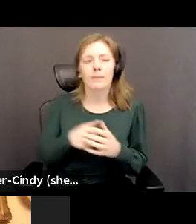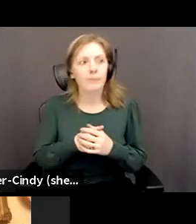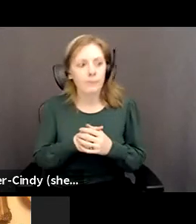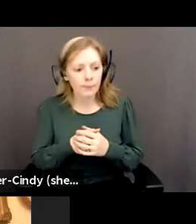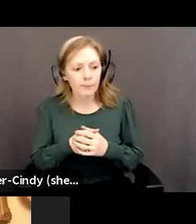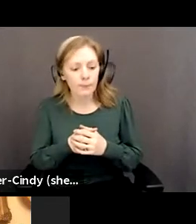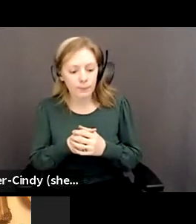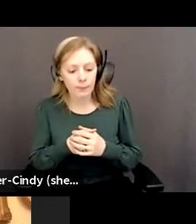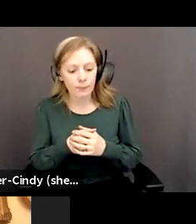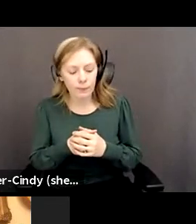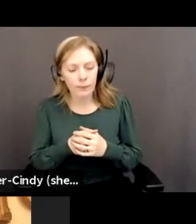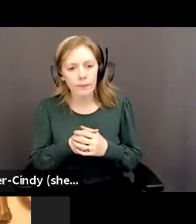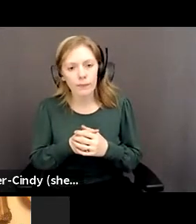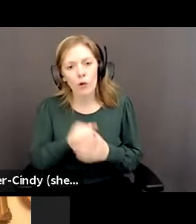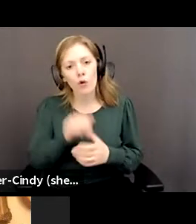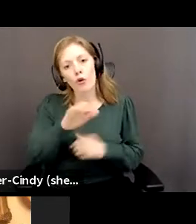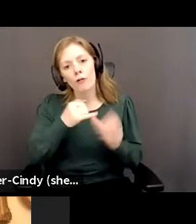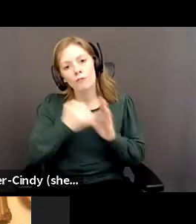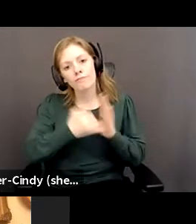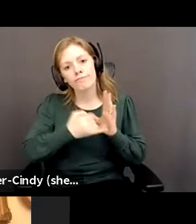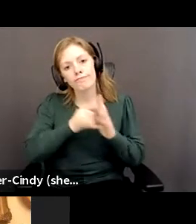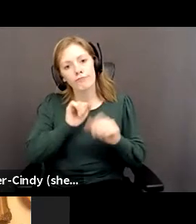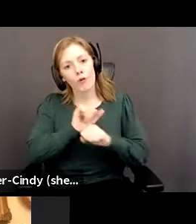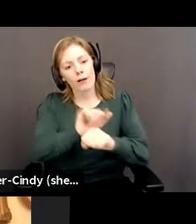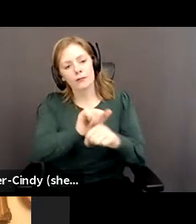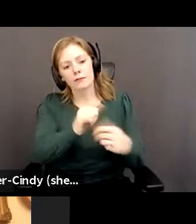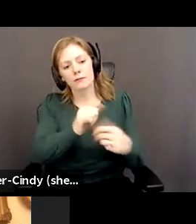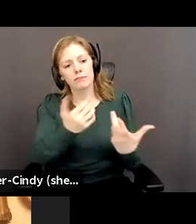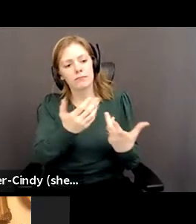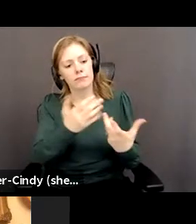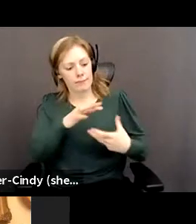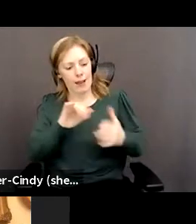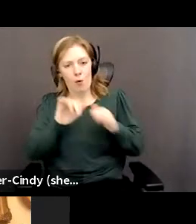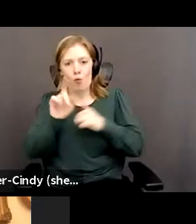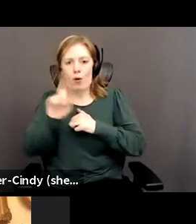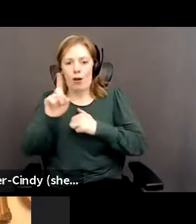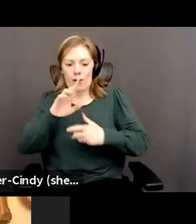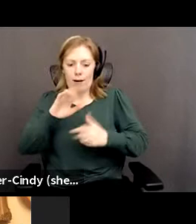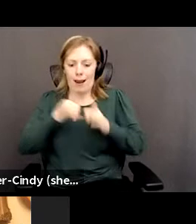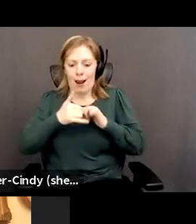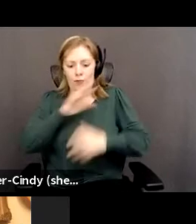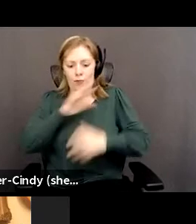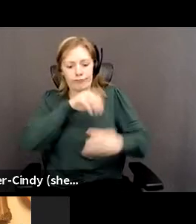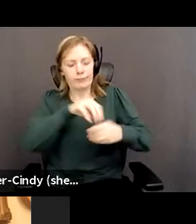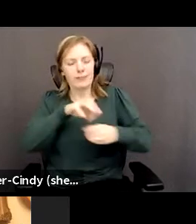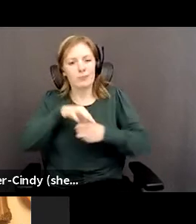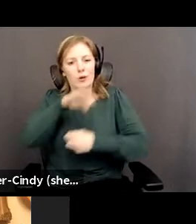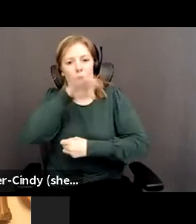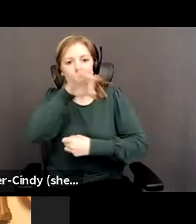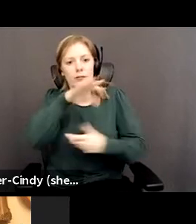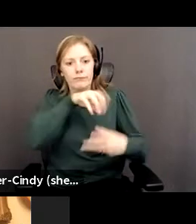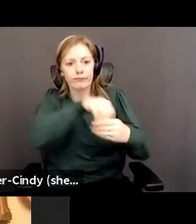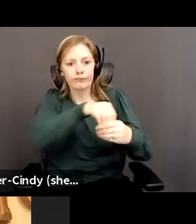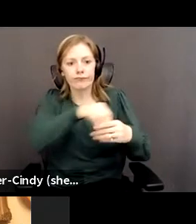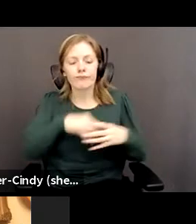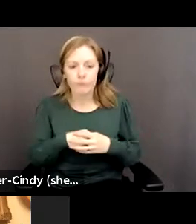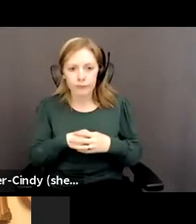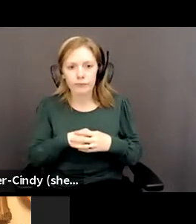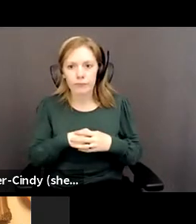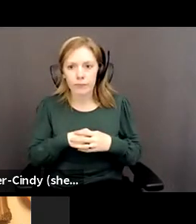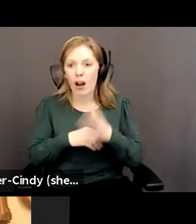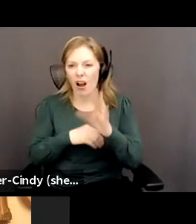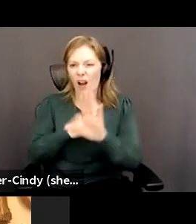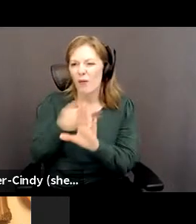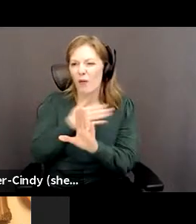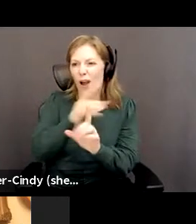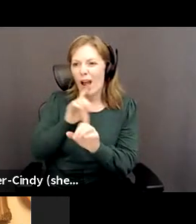of spirituality in your artistic practice? Yes. Before I speak to this question, I'm just going to go up a little bit because I